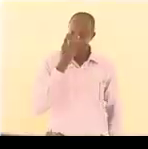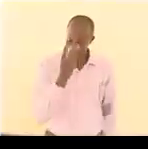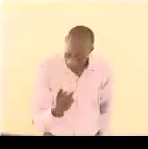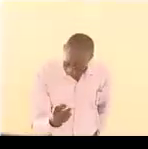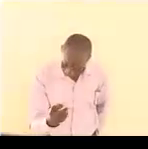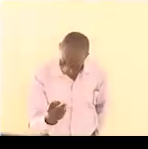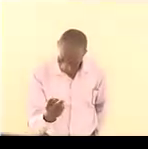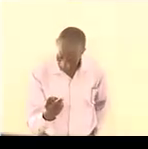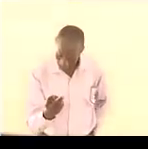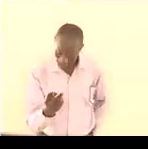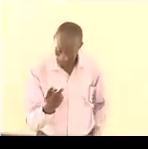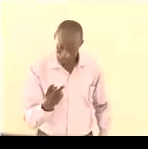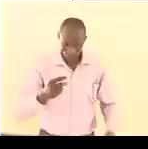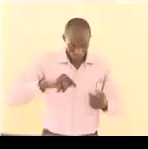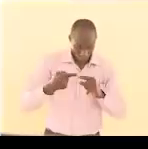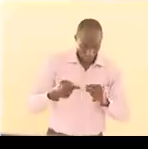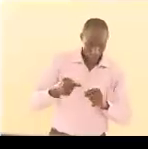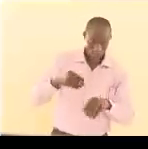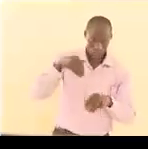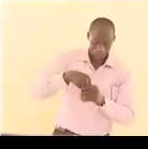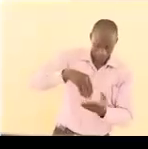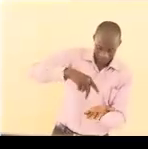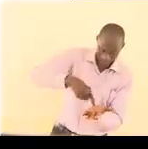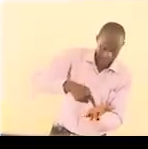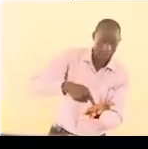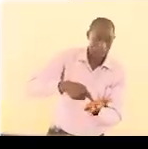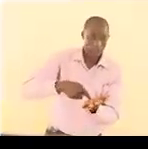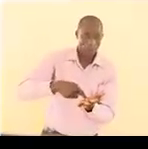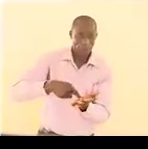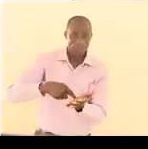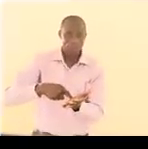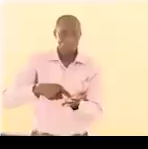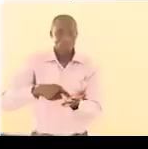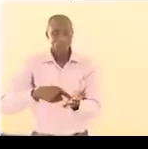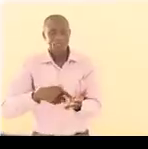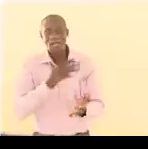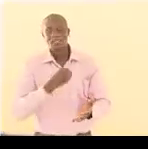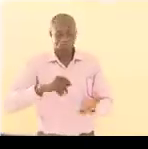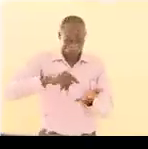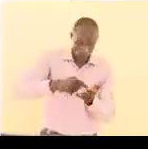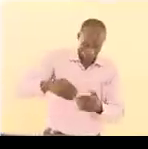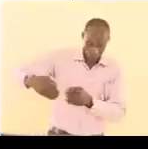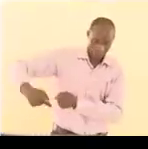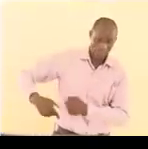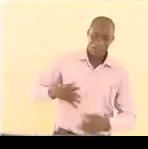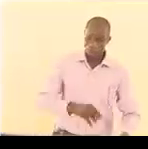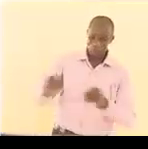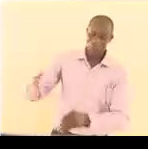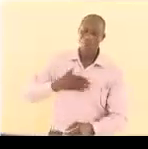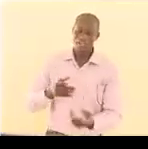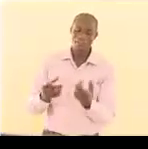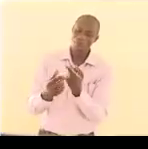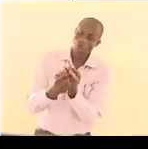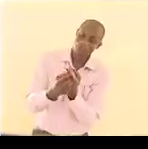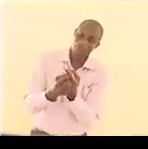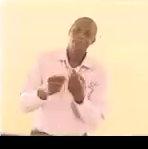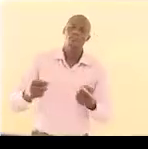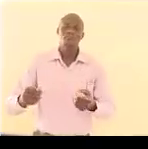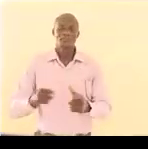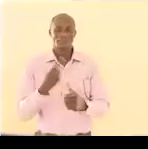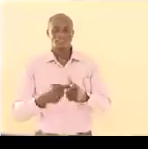see the wounds made in the hands, unless I see the wound at the side and put my finger, I will not